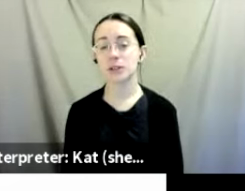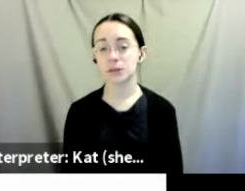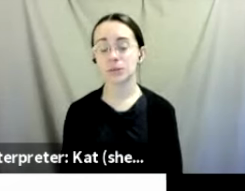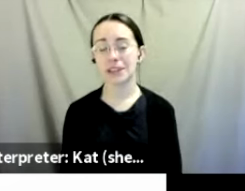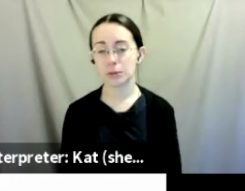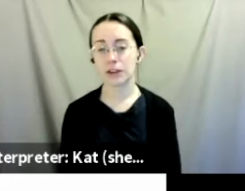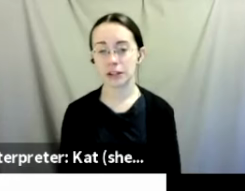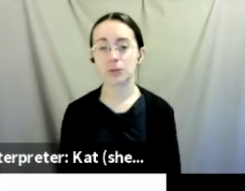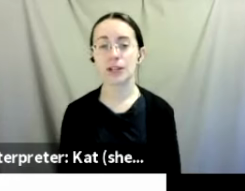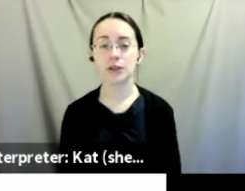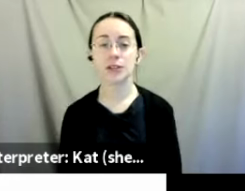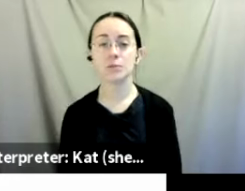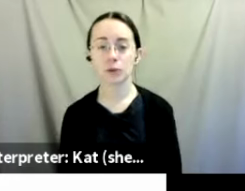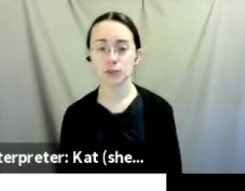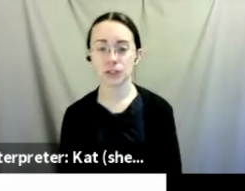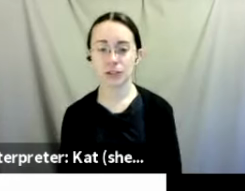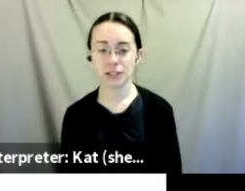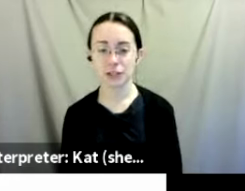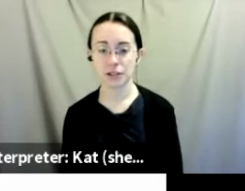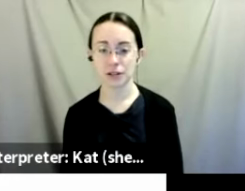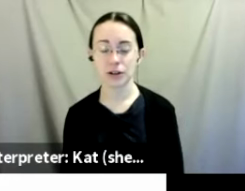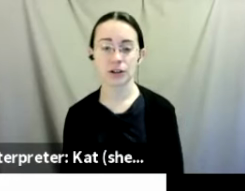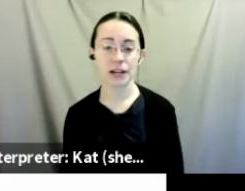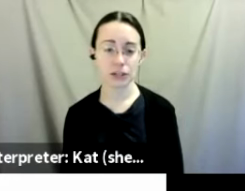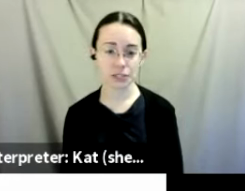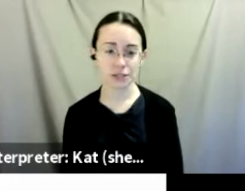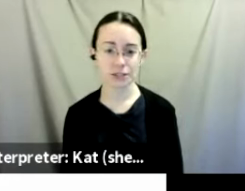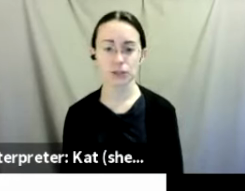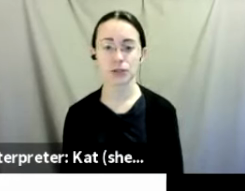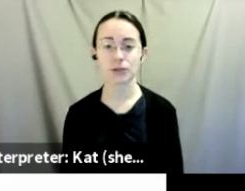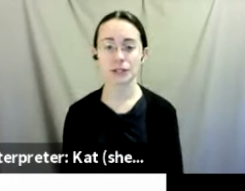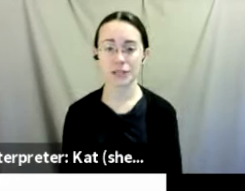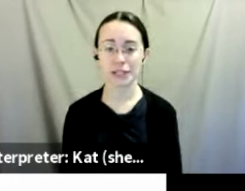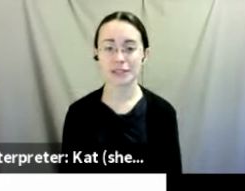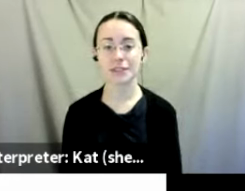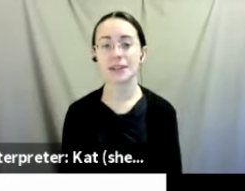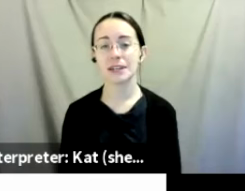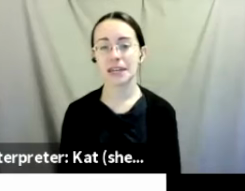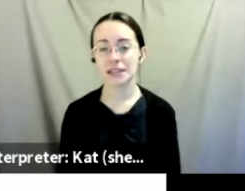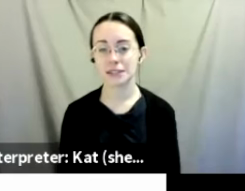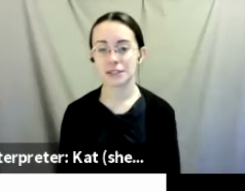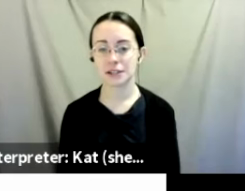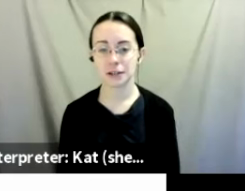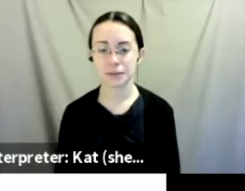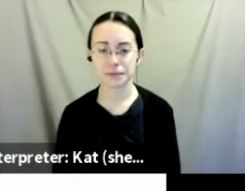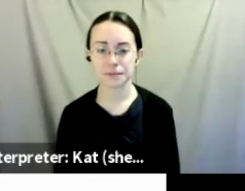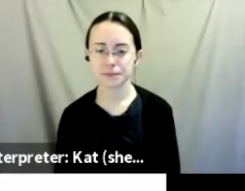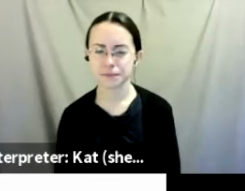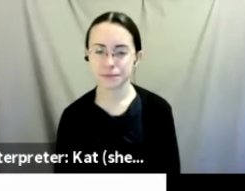We know that by their provider, we know that the most effective are IUDs, intrauterine implants. And